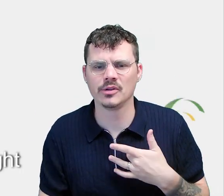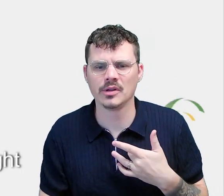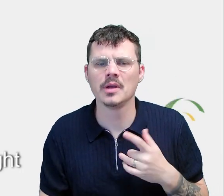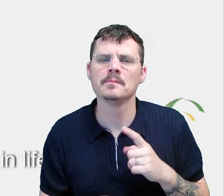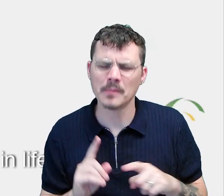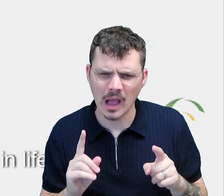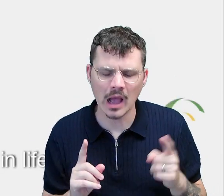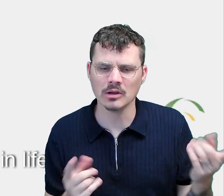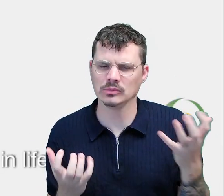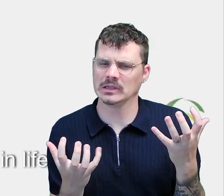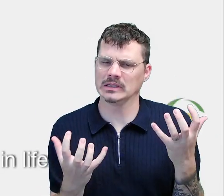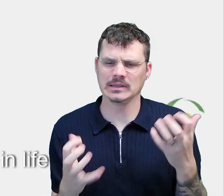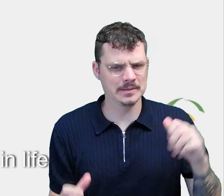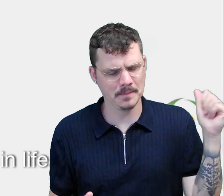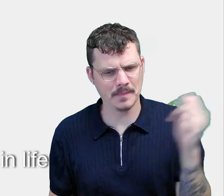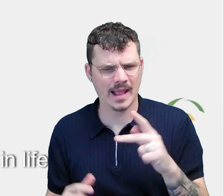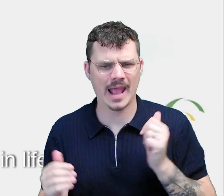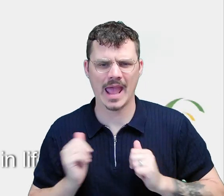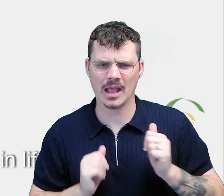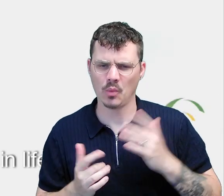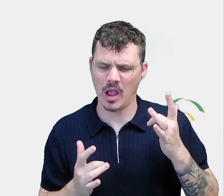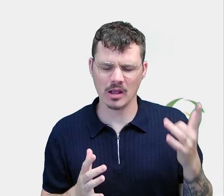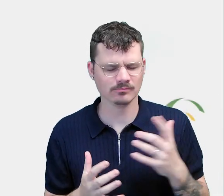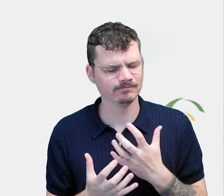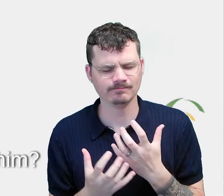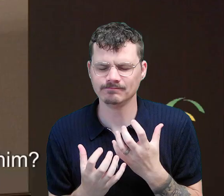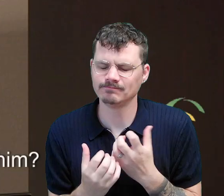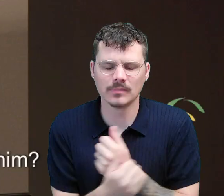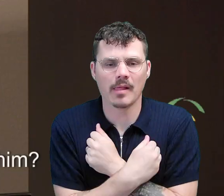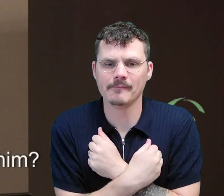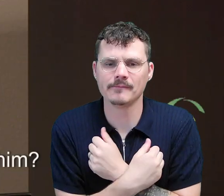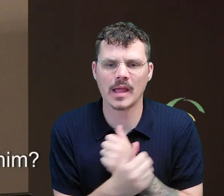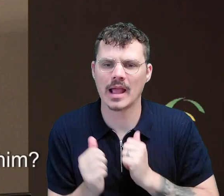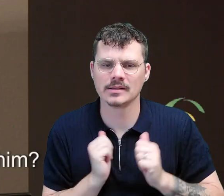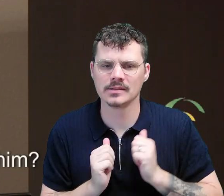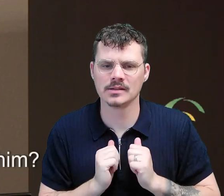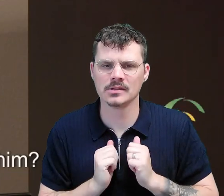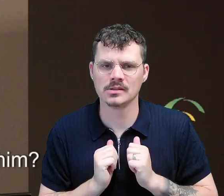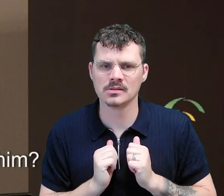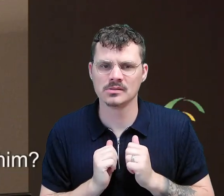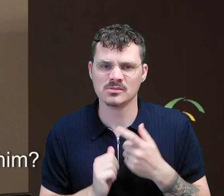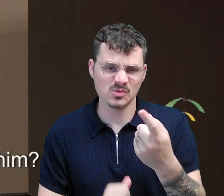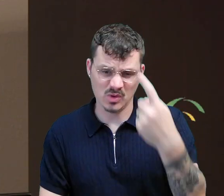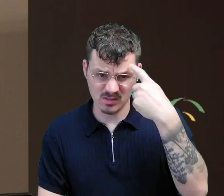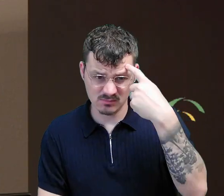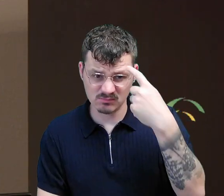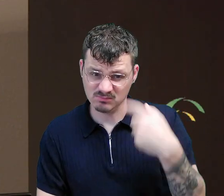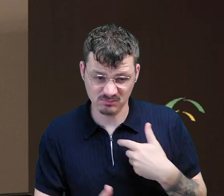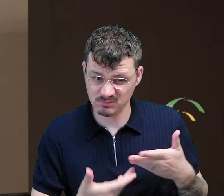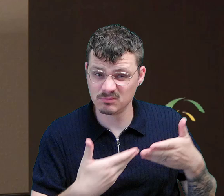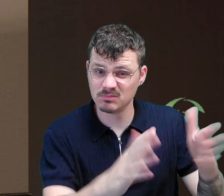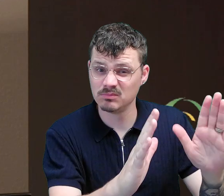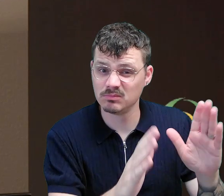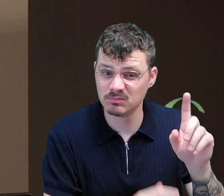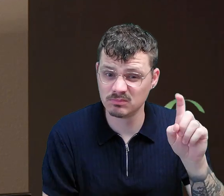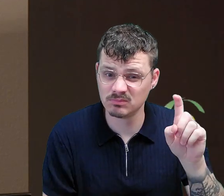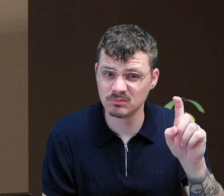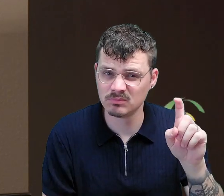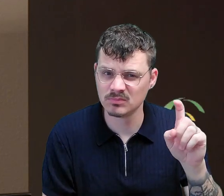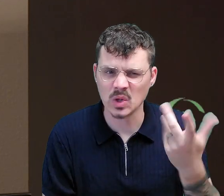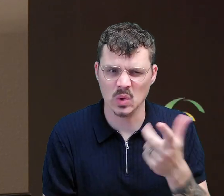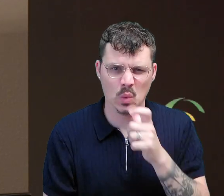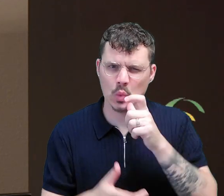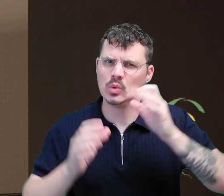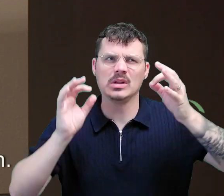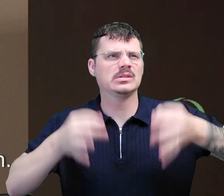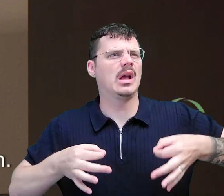to acting right away, which is the thing he loved most in life. So what do you think? Should we let him? Who should